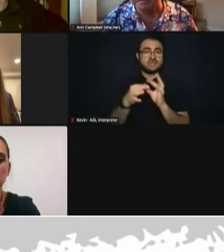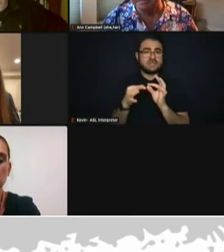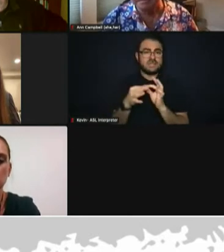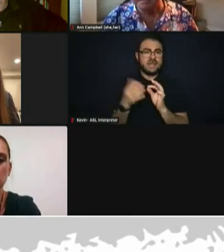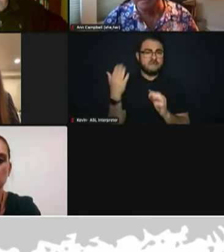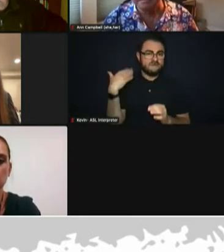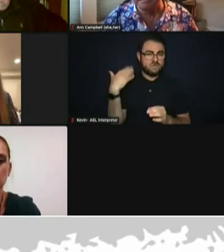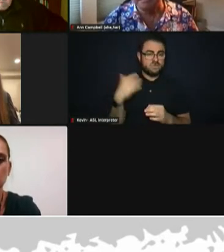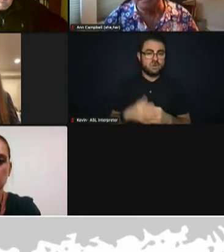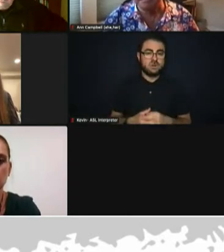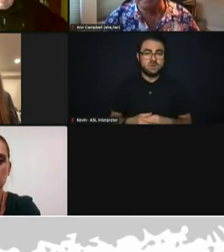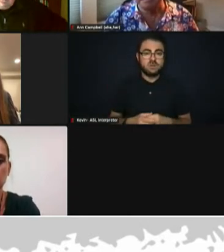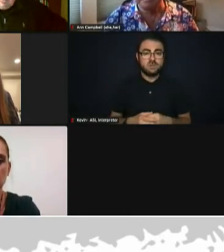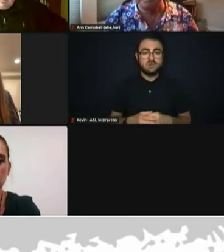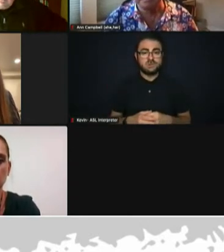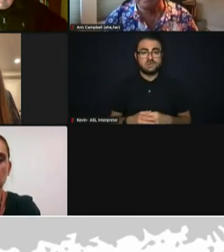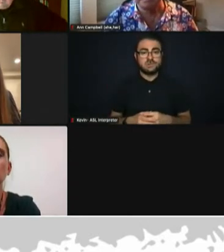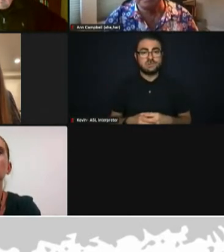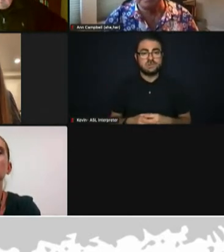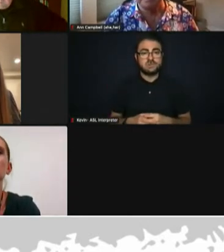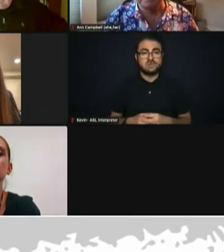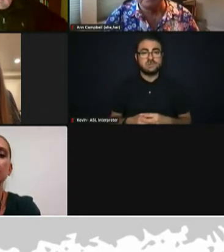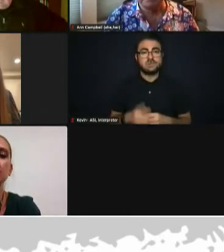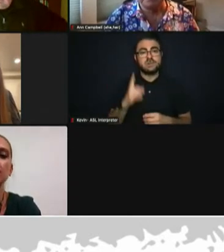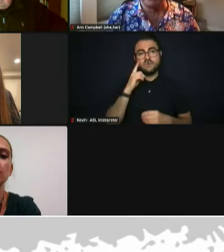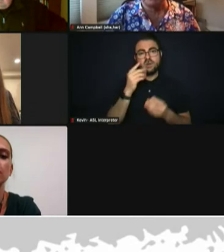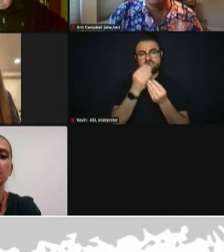too, for transparency.